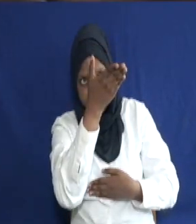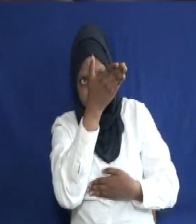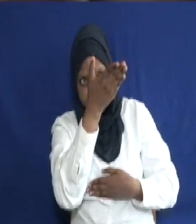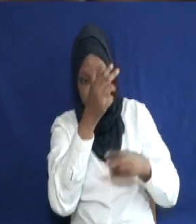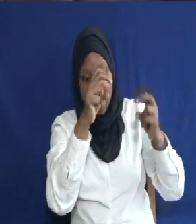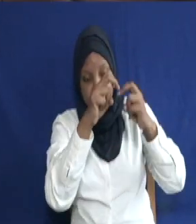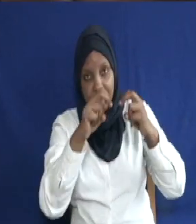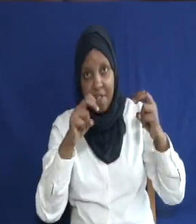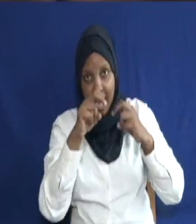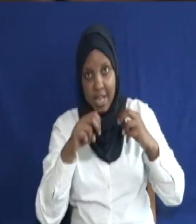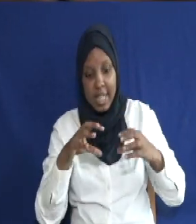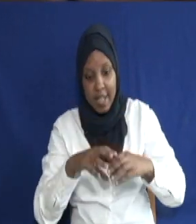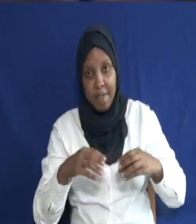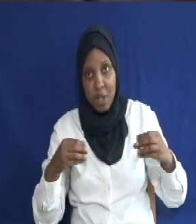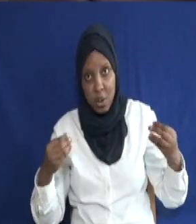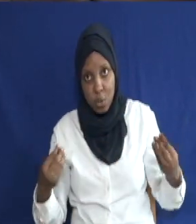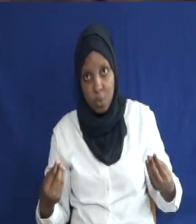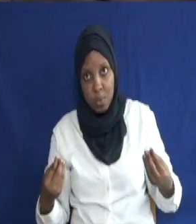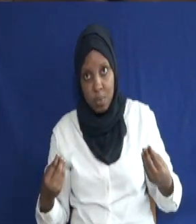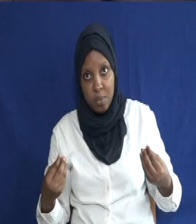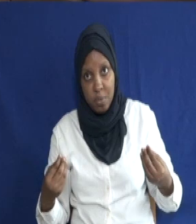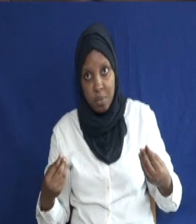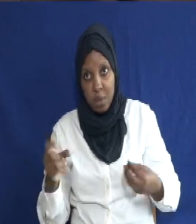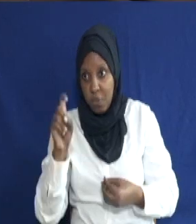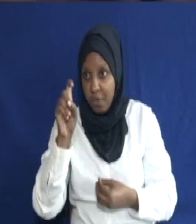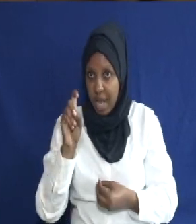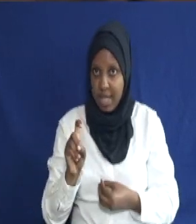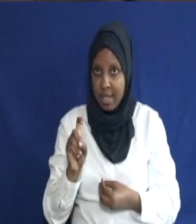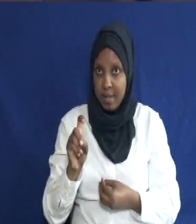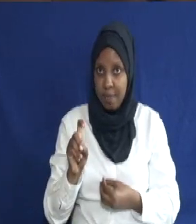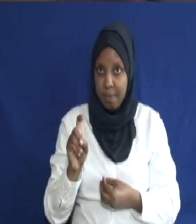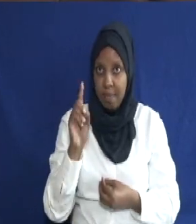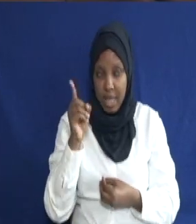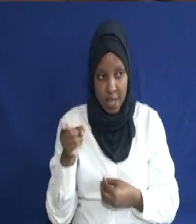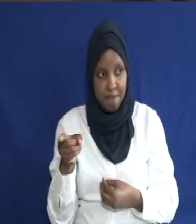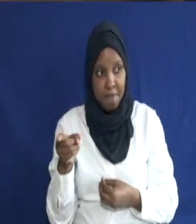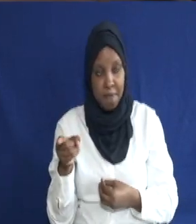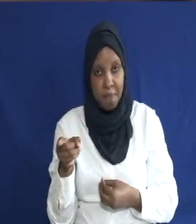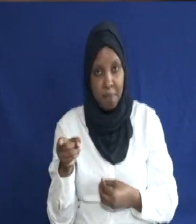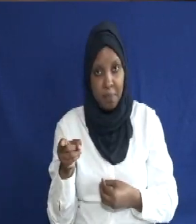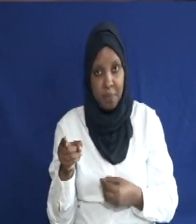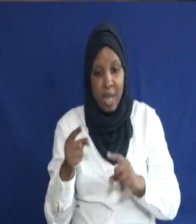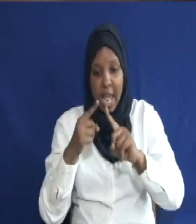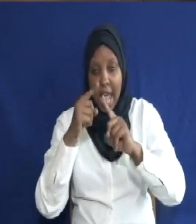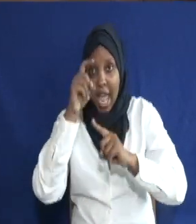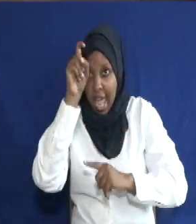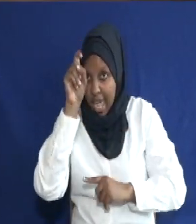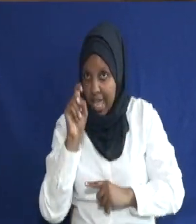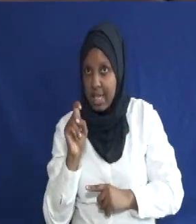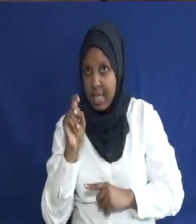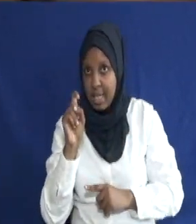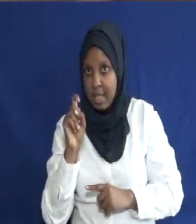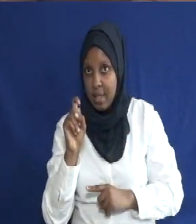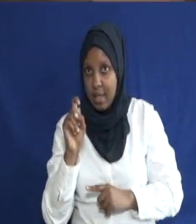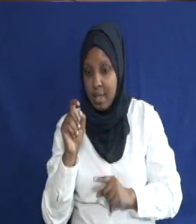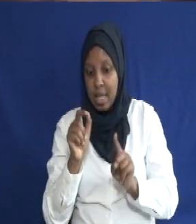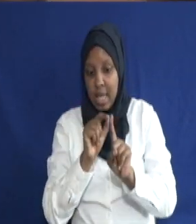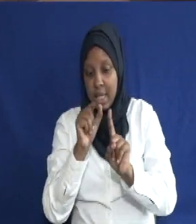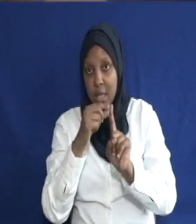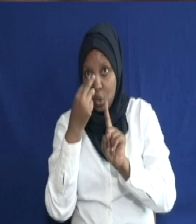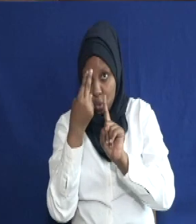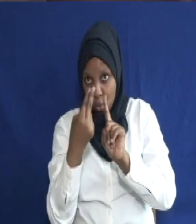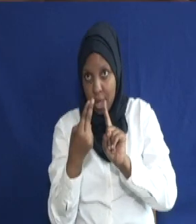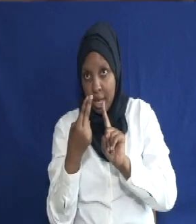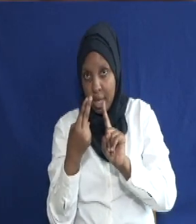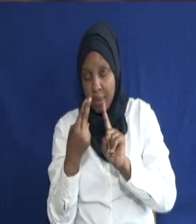x if x squared is equal to 9. X